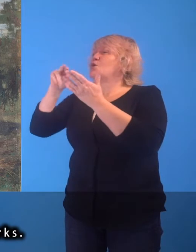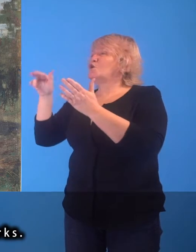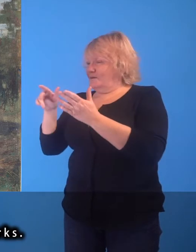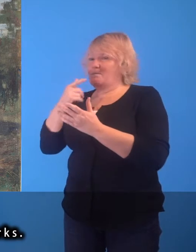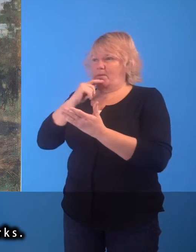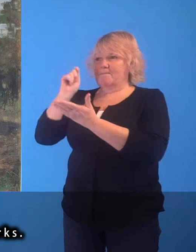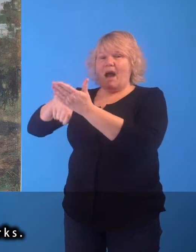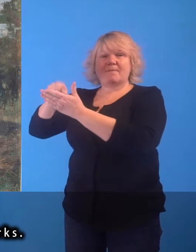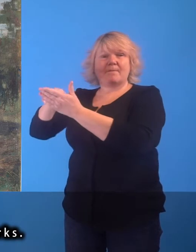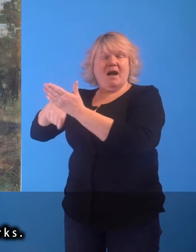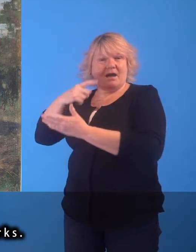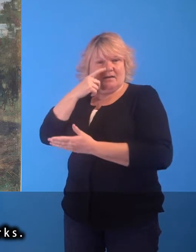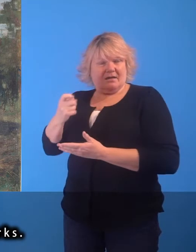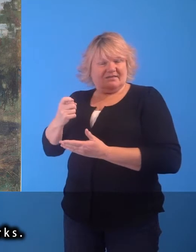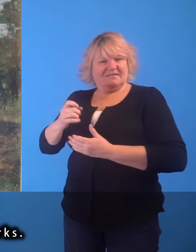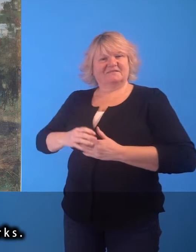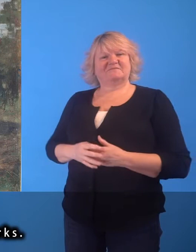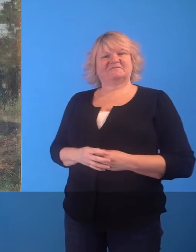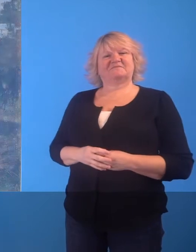finished works.